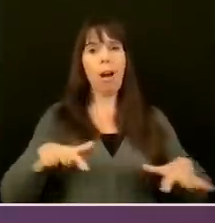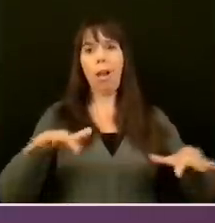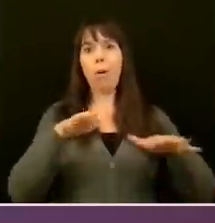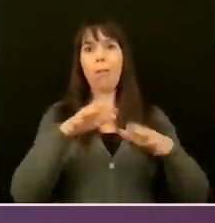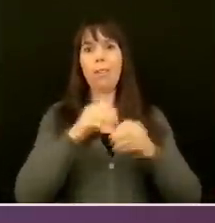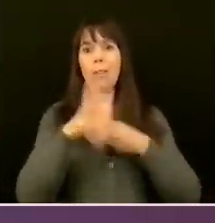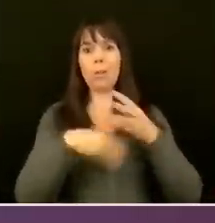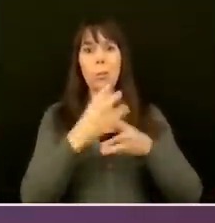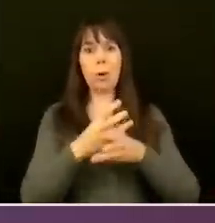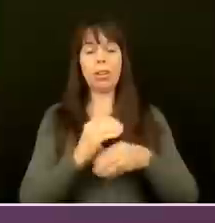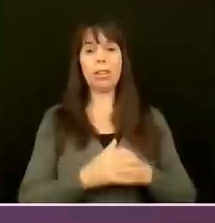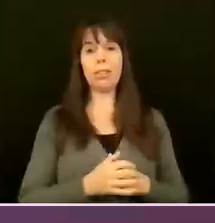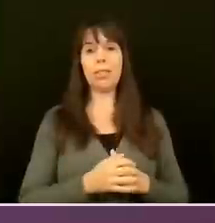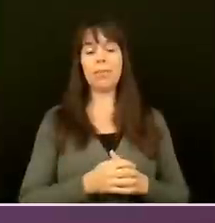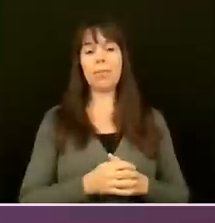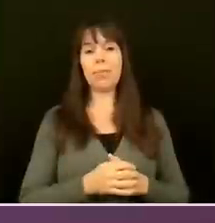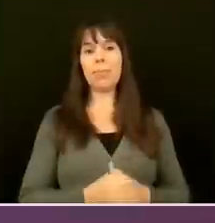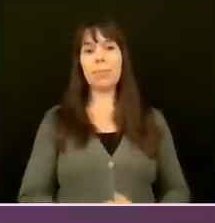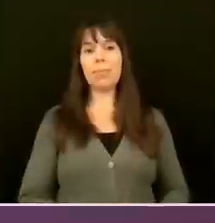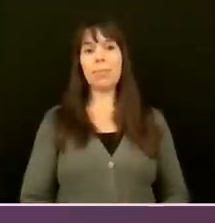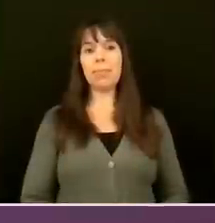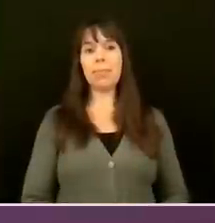world.